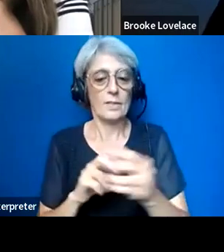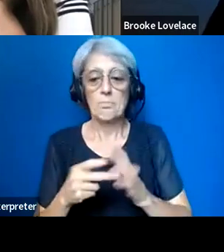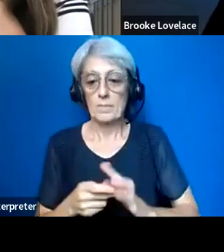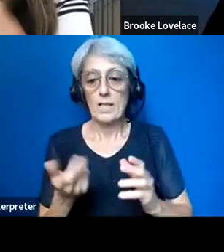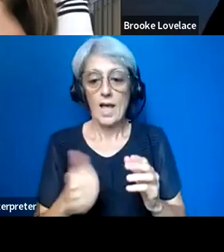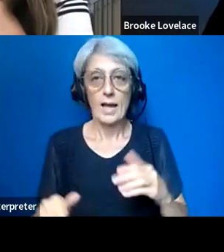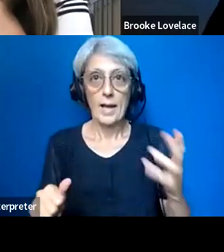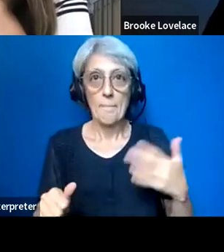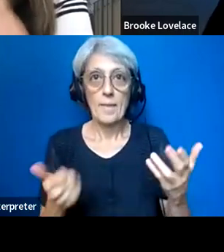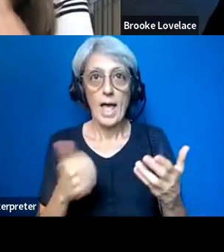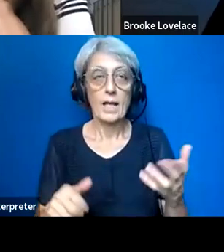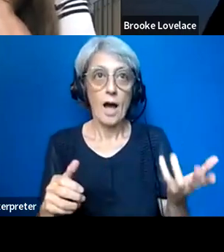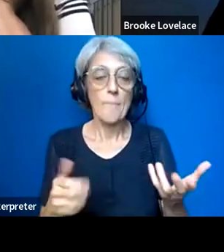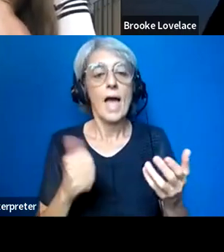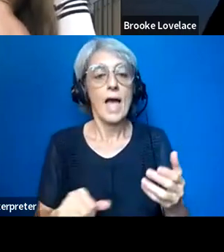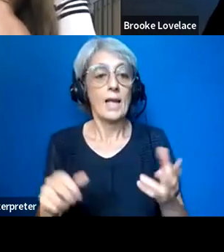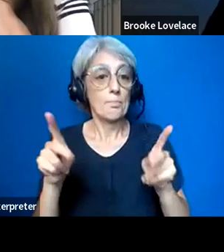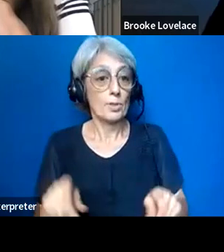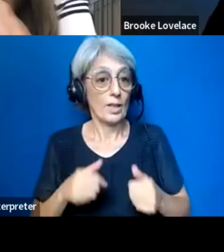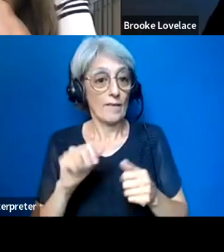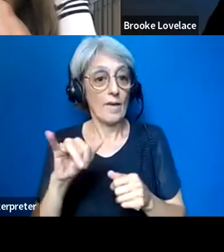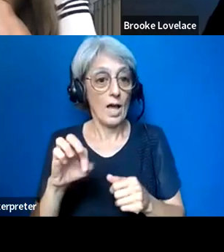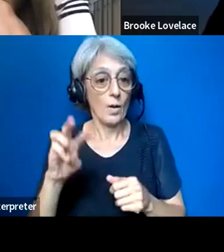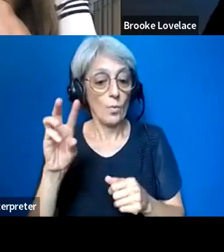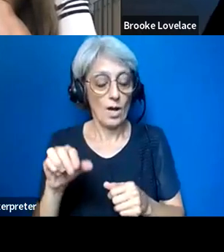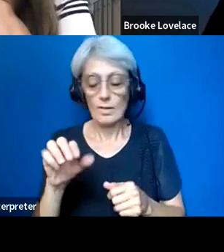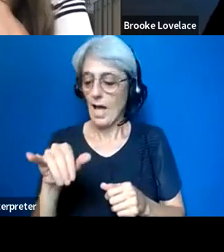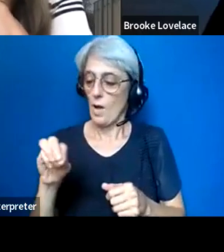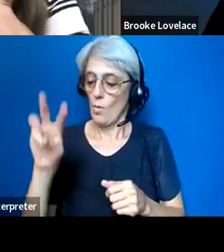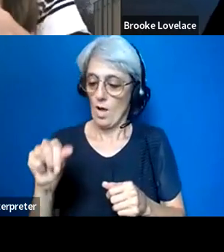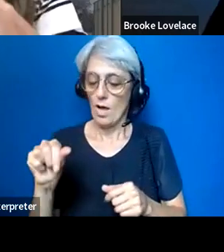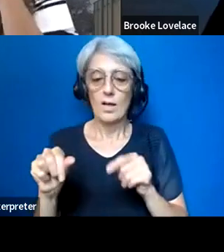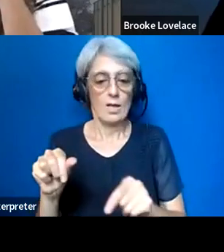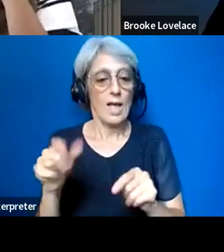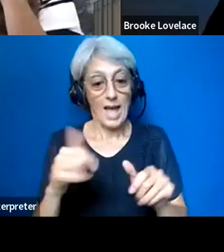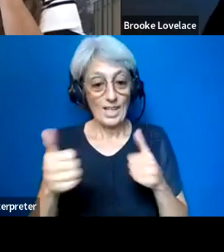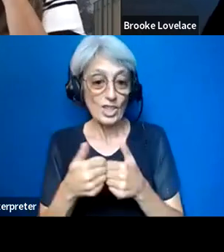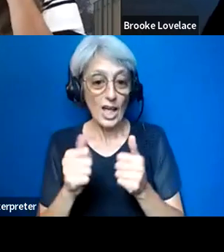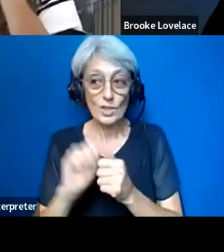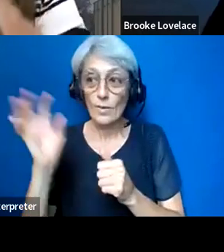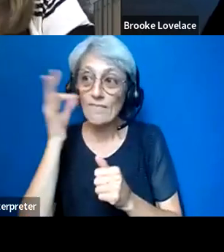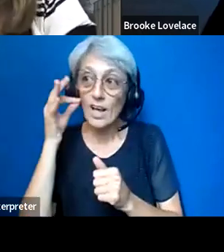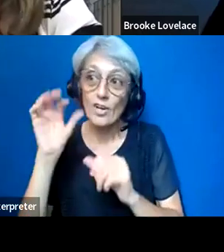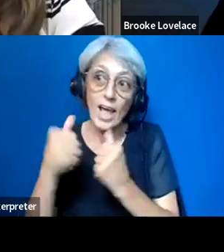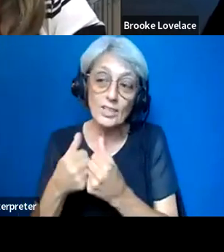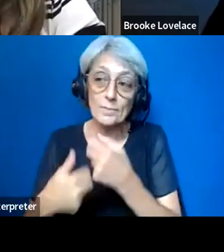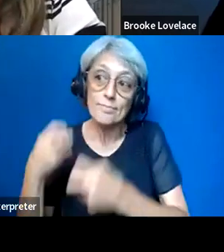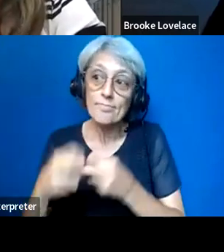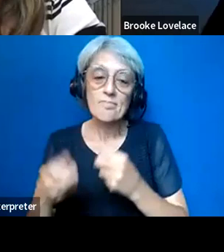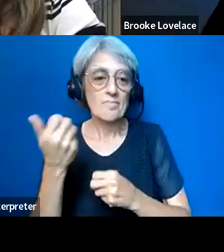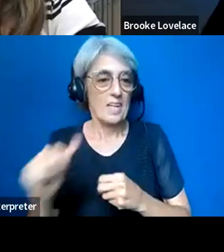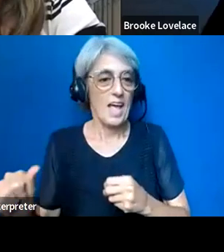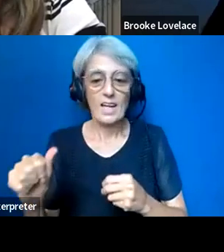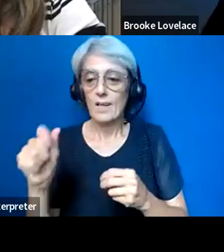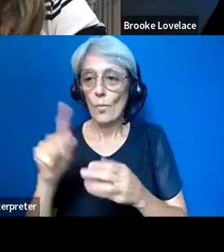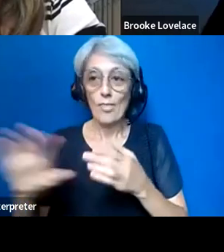any of you or any Iowan for that matter that are having any challenge with a federal agency, it doesn't matter which one, what the acronym is or